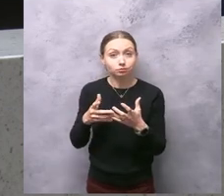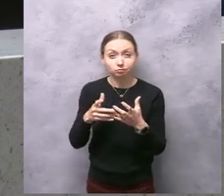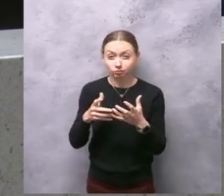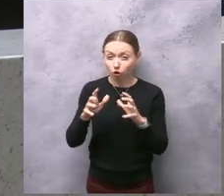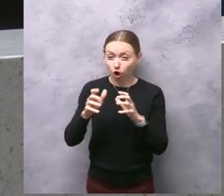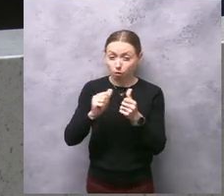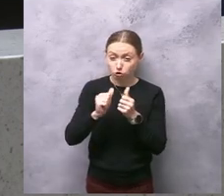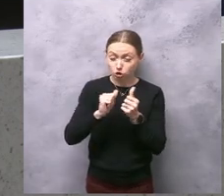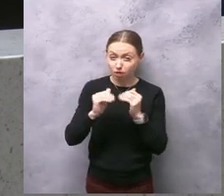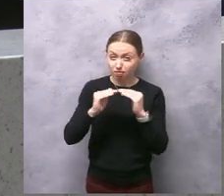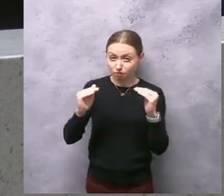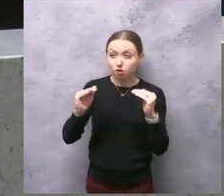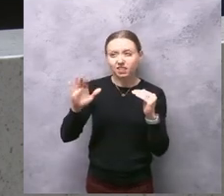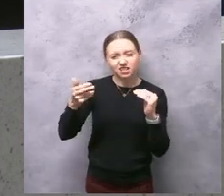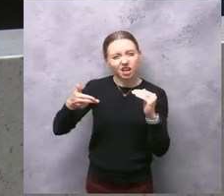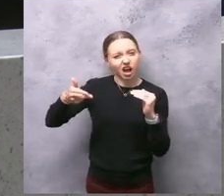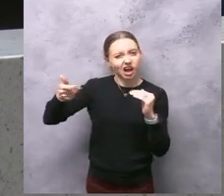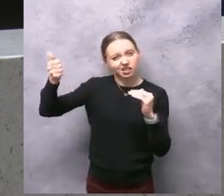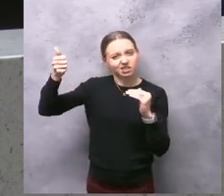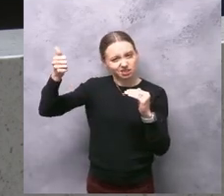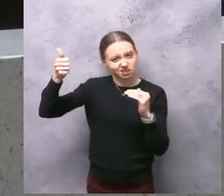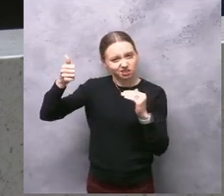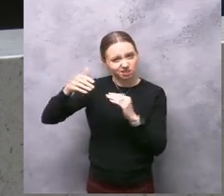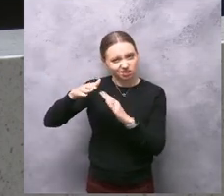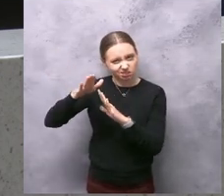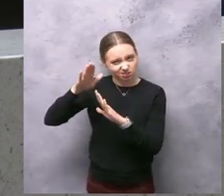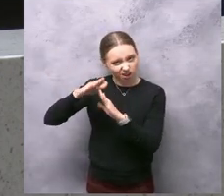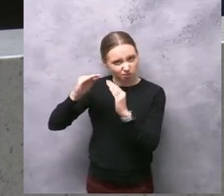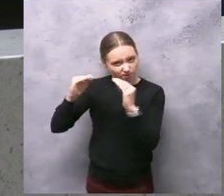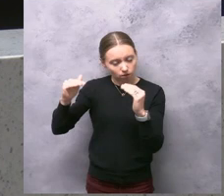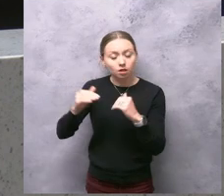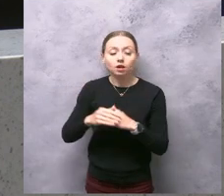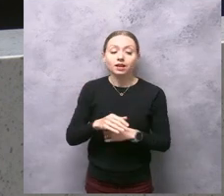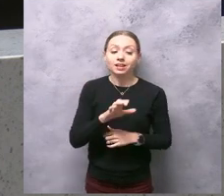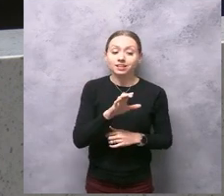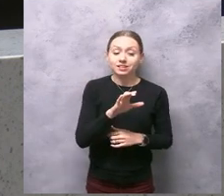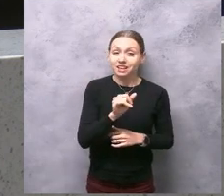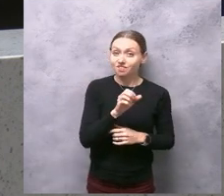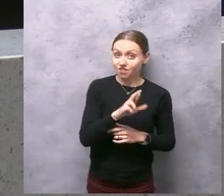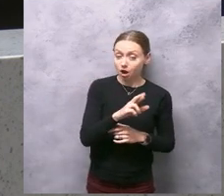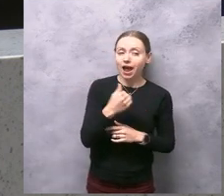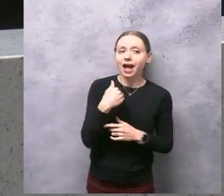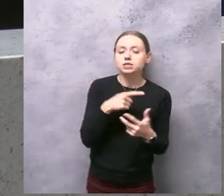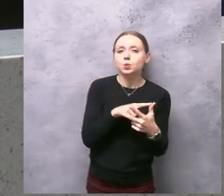possible. Cyfair has 3 schools in our district that compete at that level.